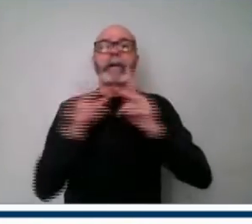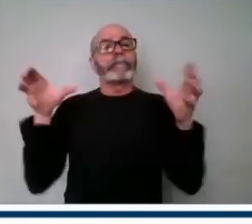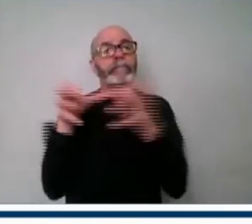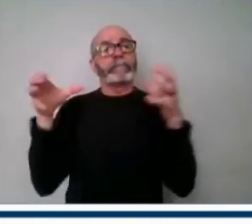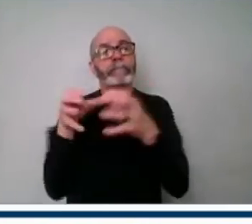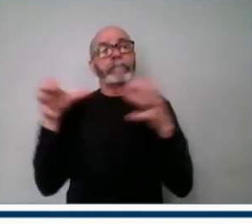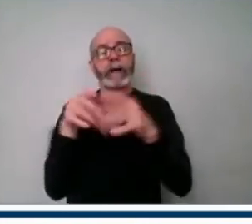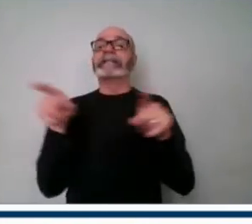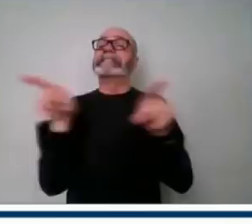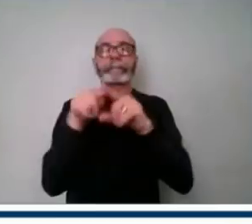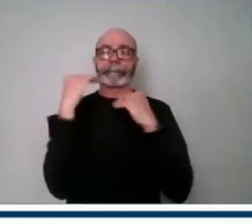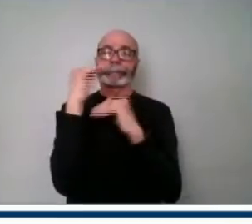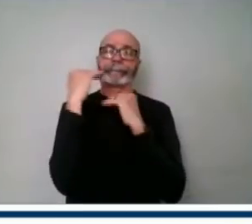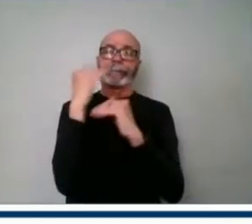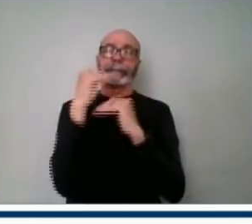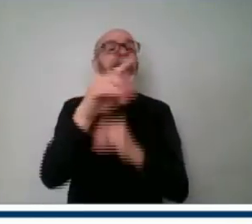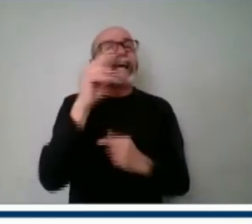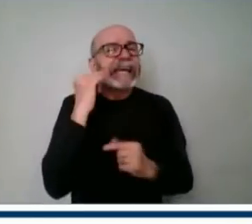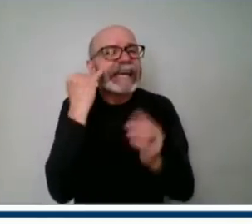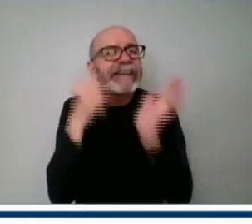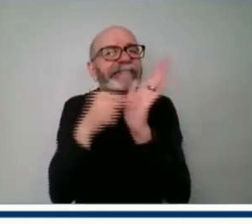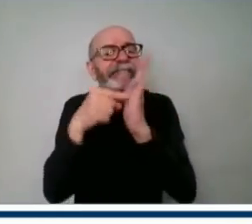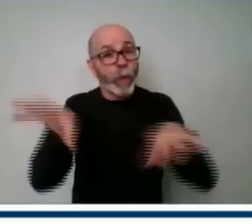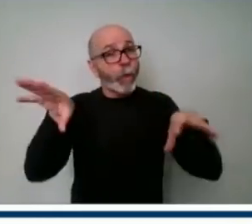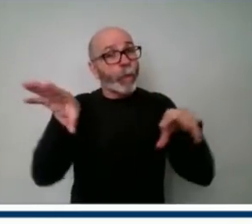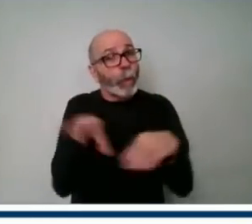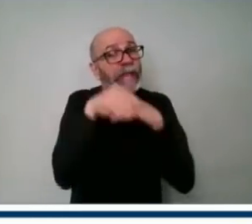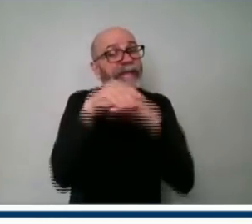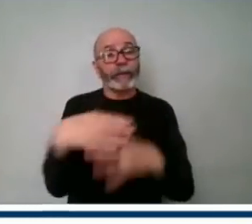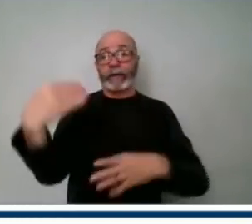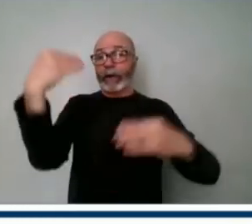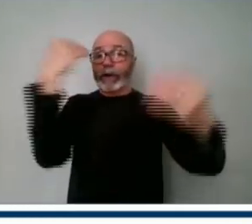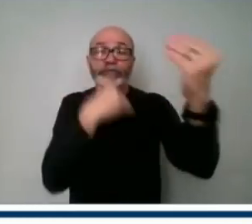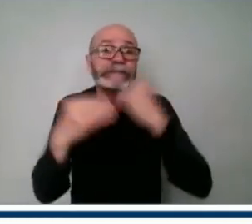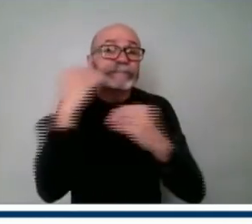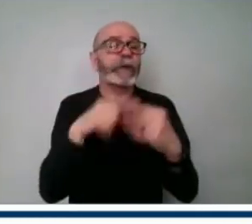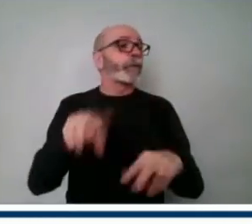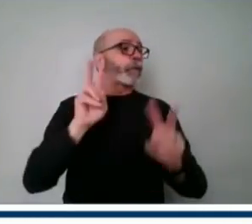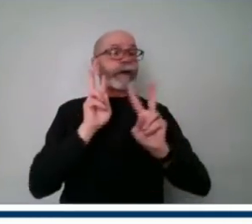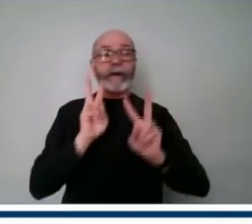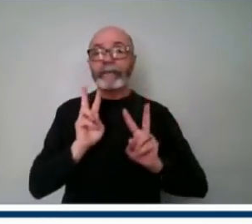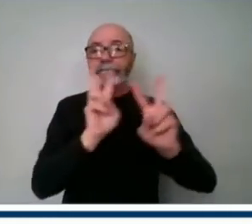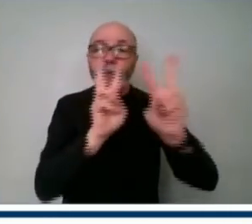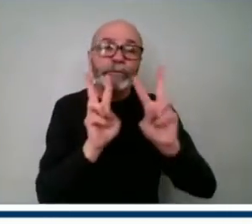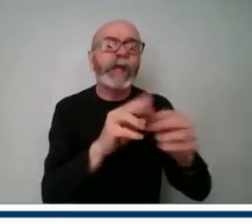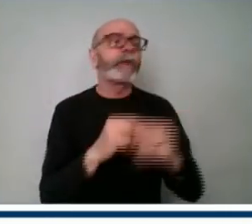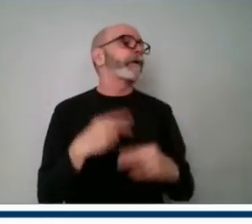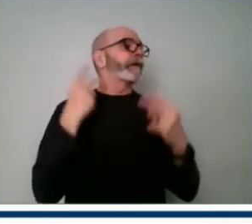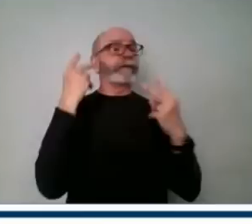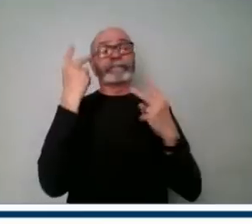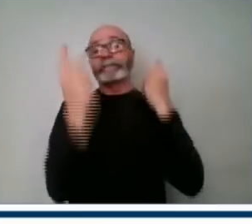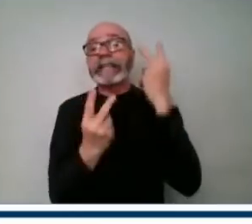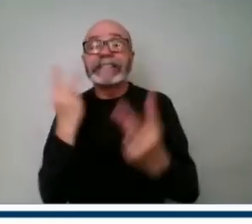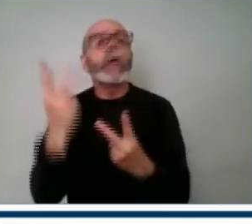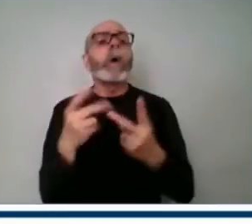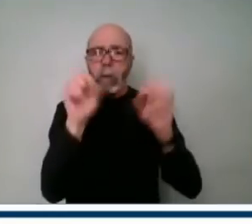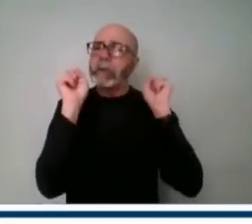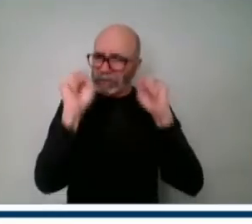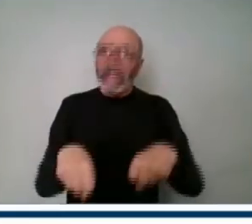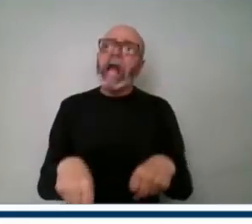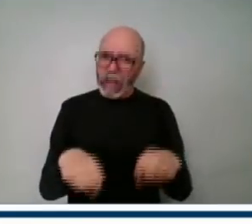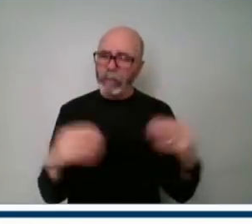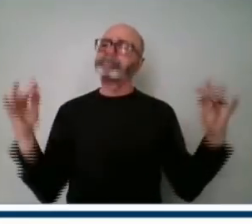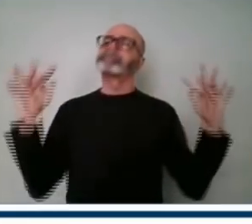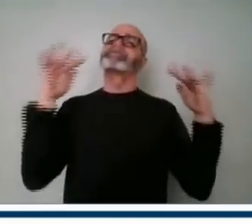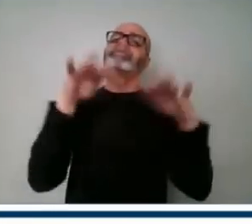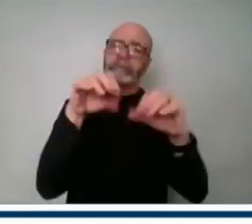with receptions and funerals with visitations or receptions across the province. People can visit